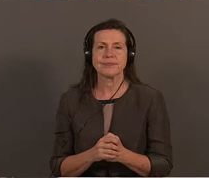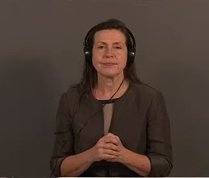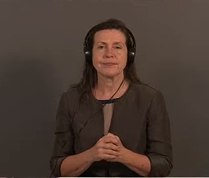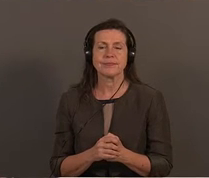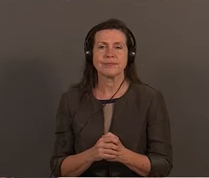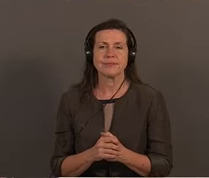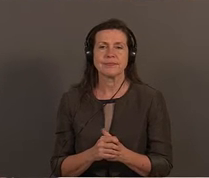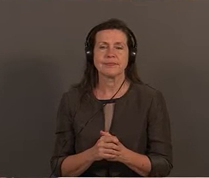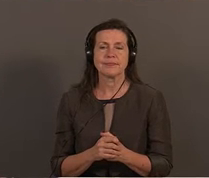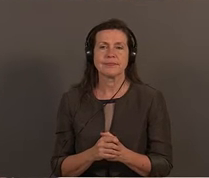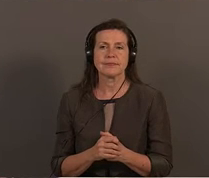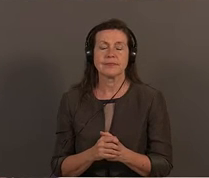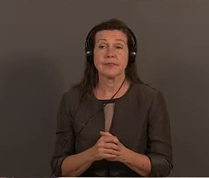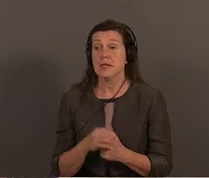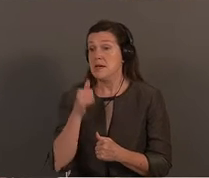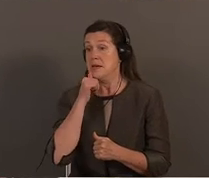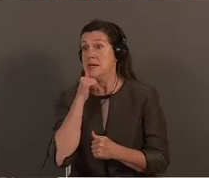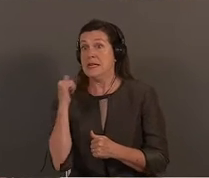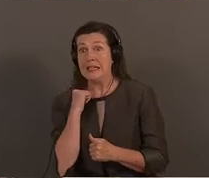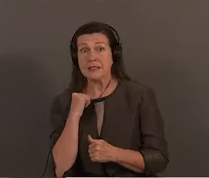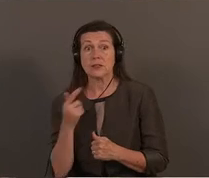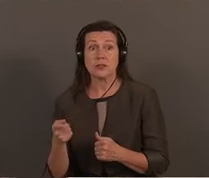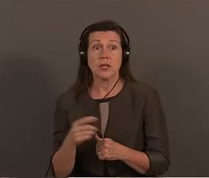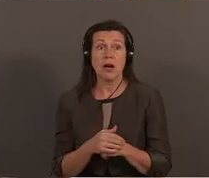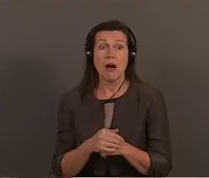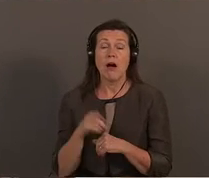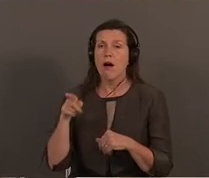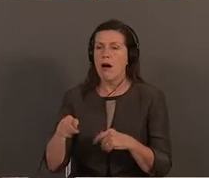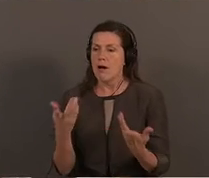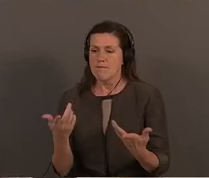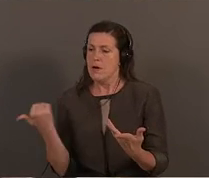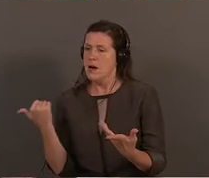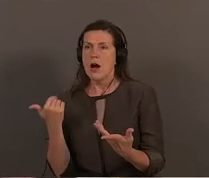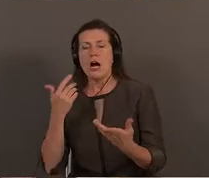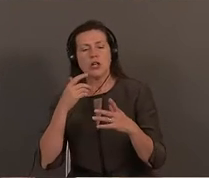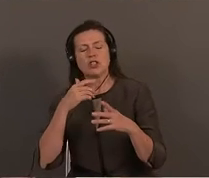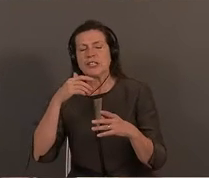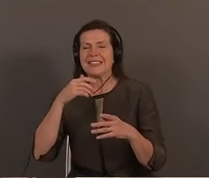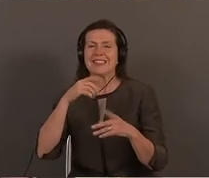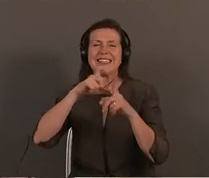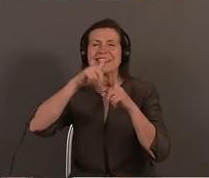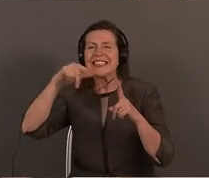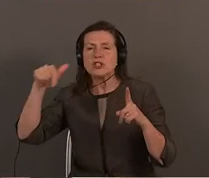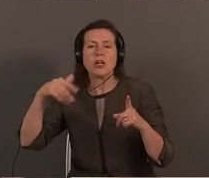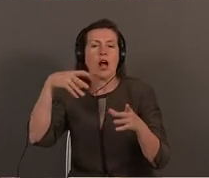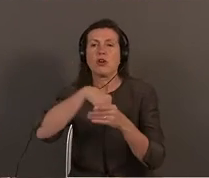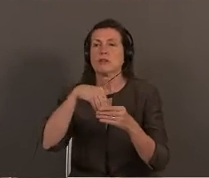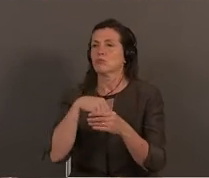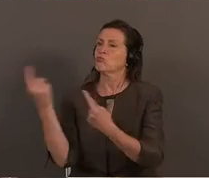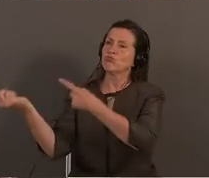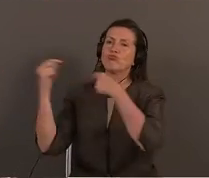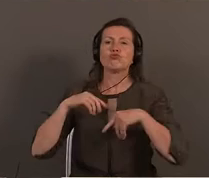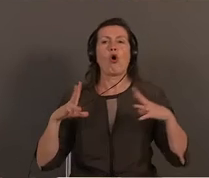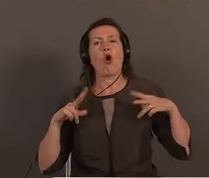couldn't get access to their legally bought digital content when they used to spend their holidays here in Malta,